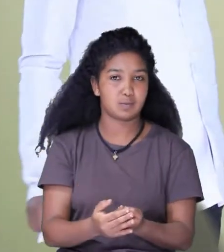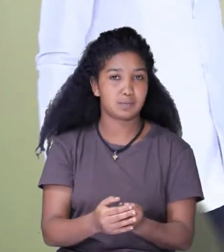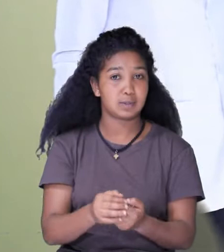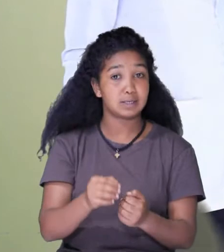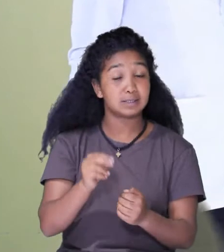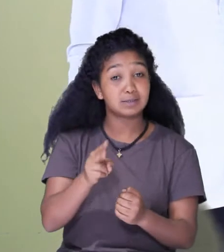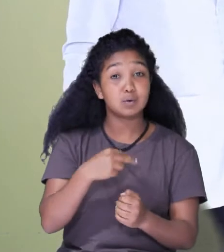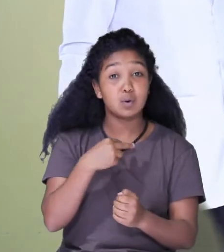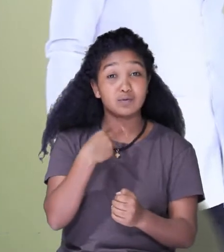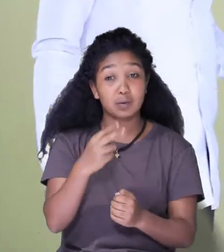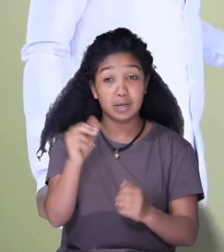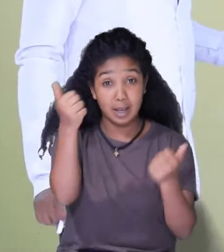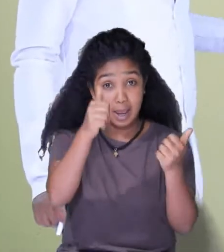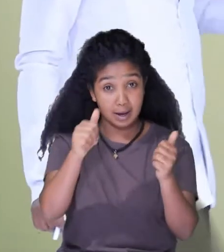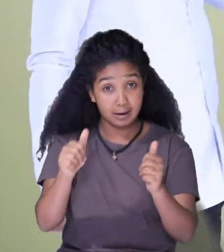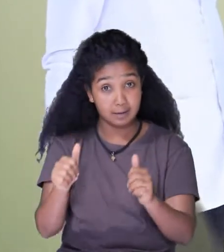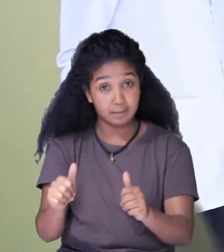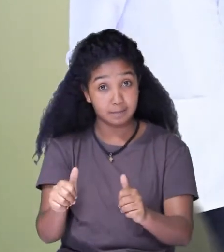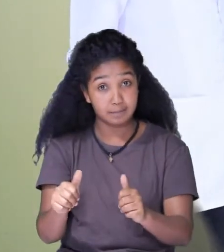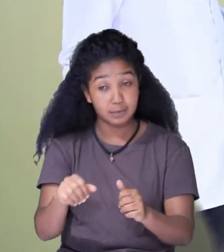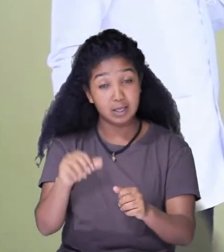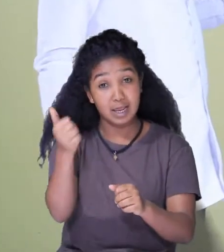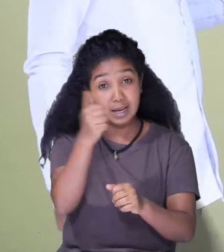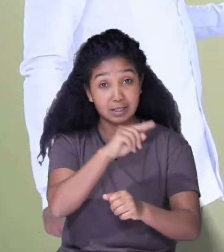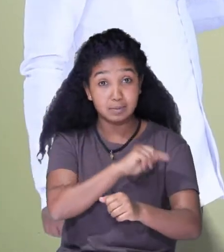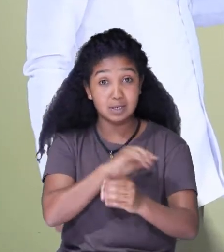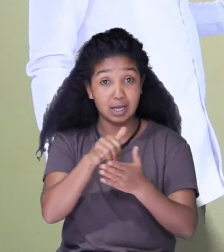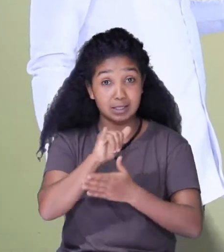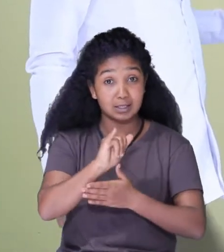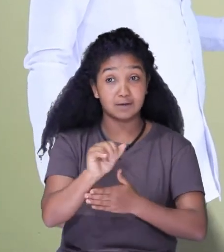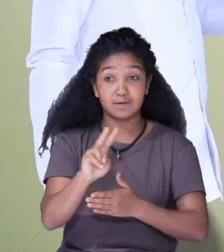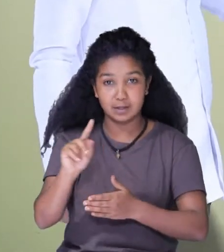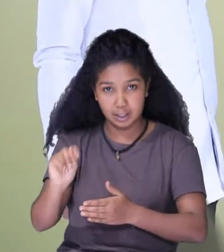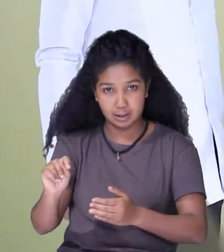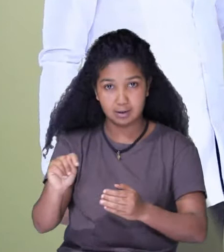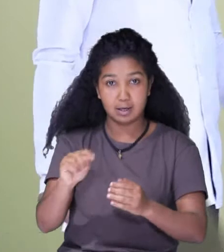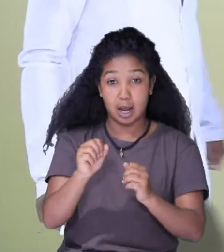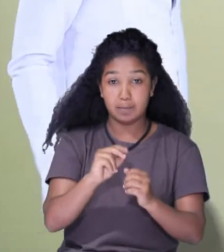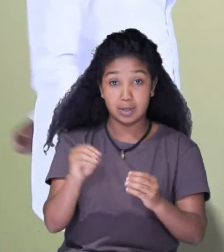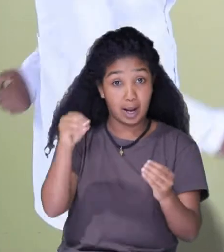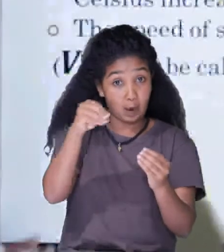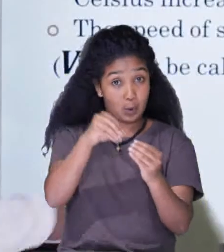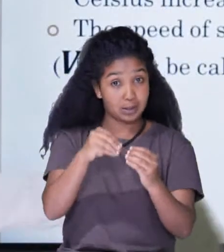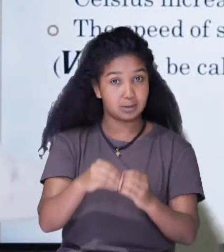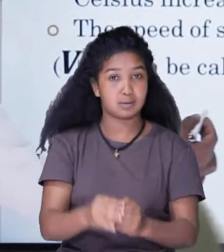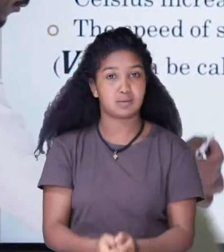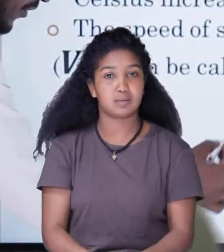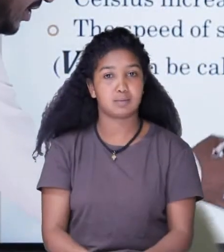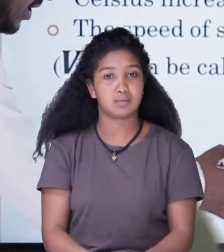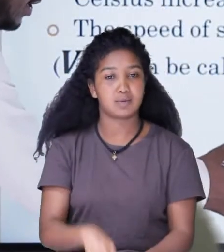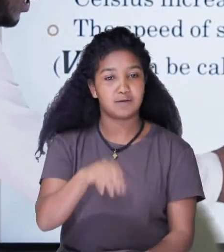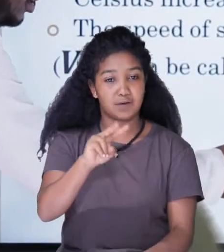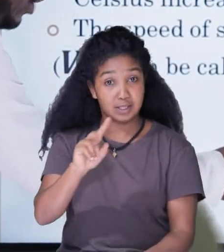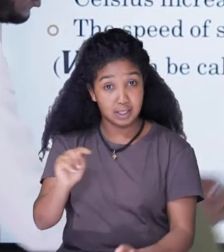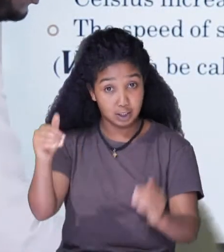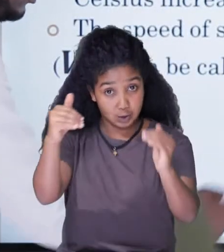speed of sound in air, any temperature, that is Vt, can be calculated.